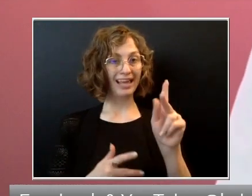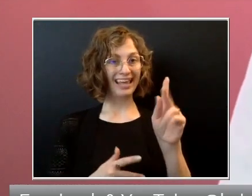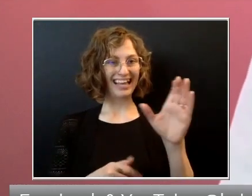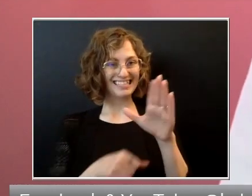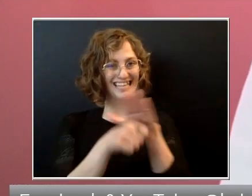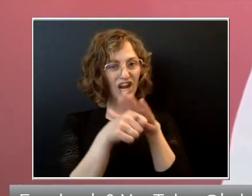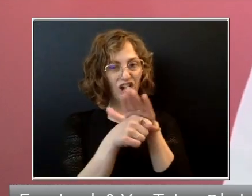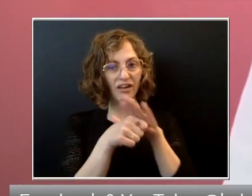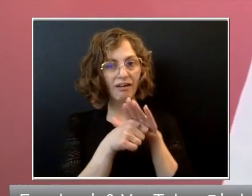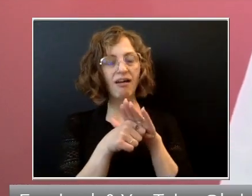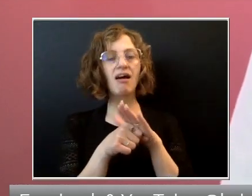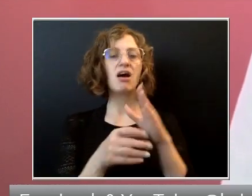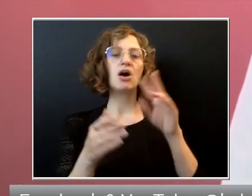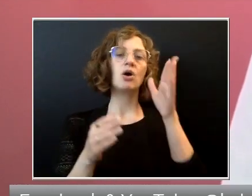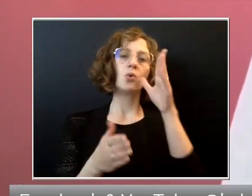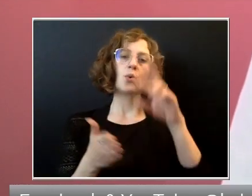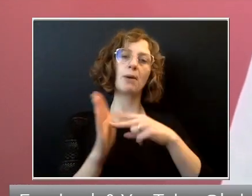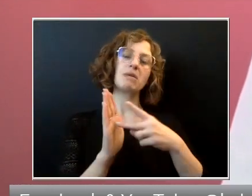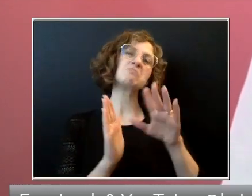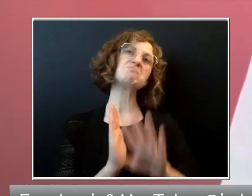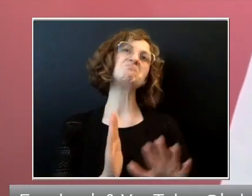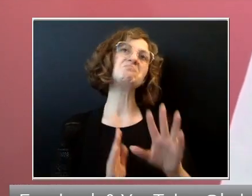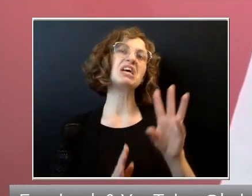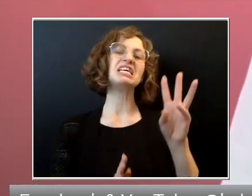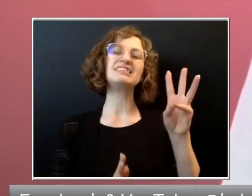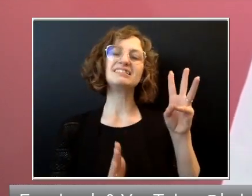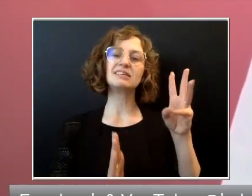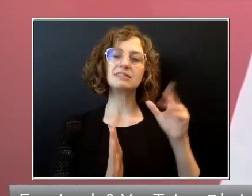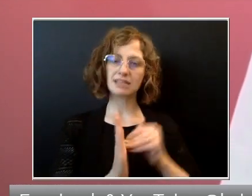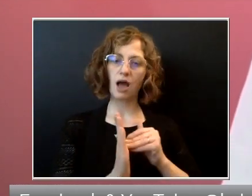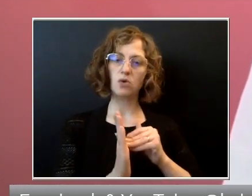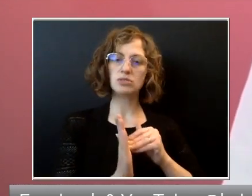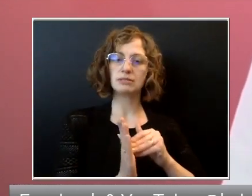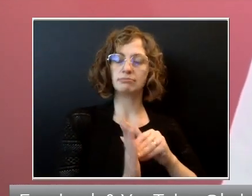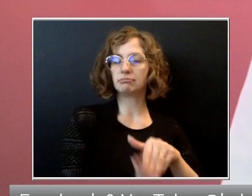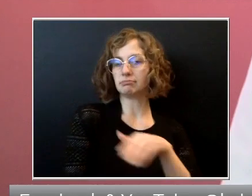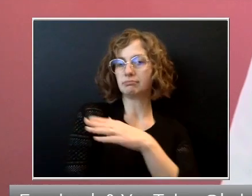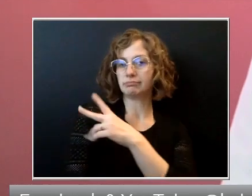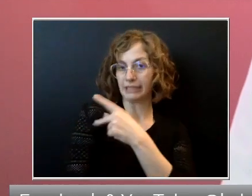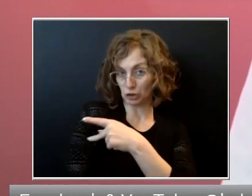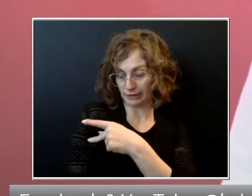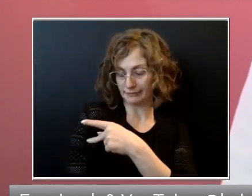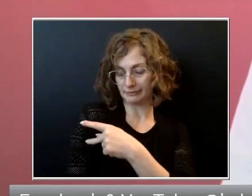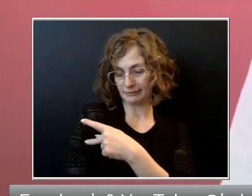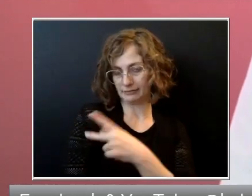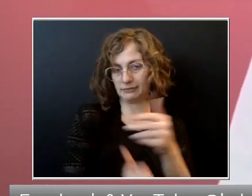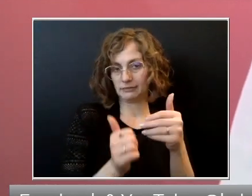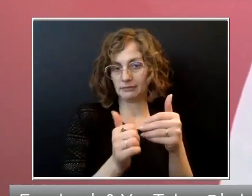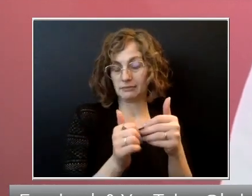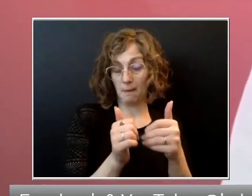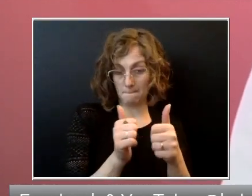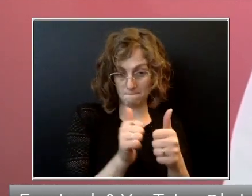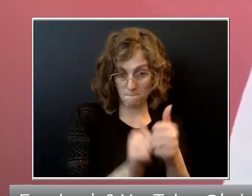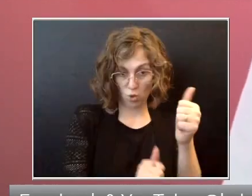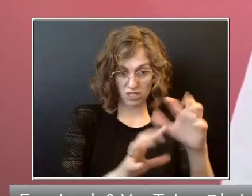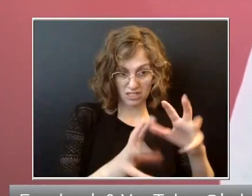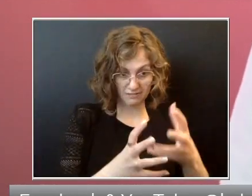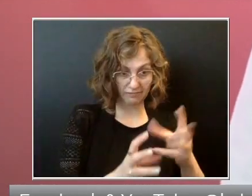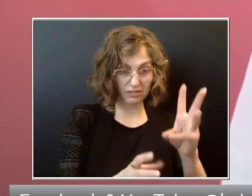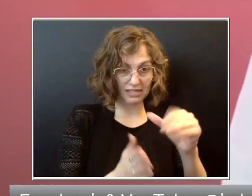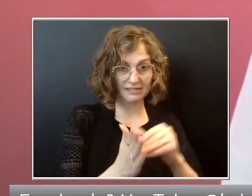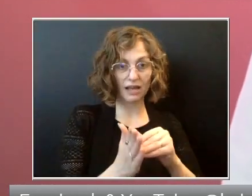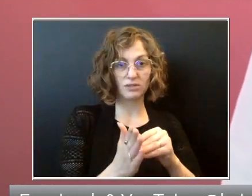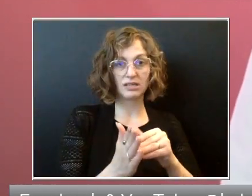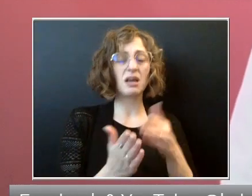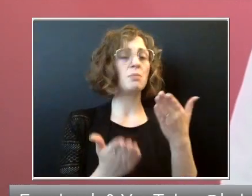about 6,000 patients, and most of those probably aren't diagnosed